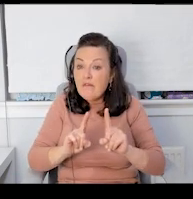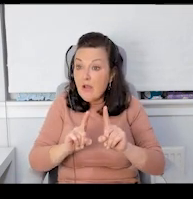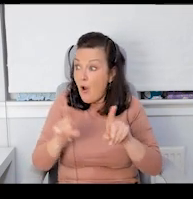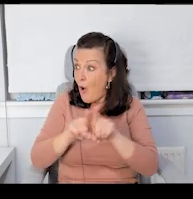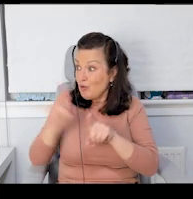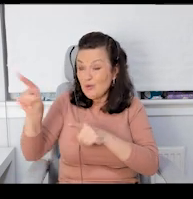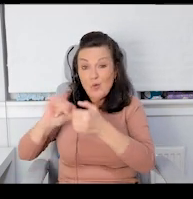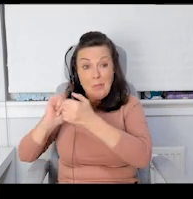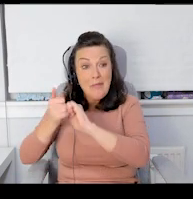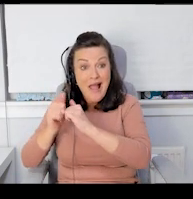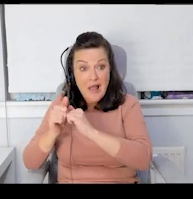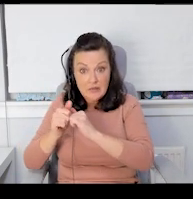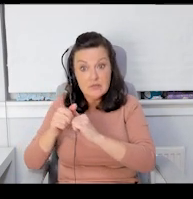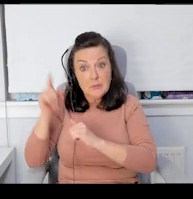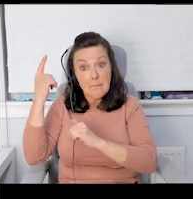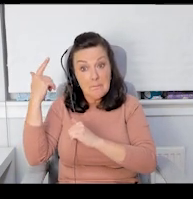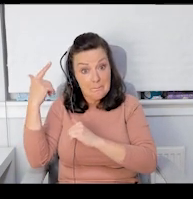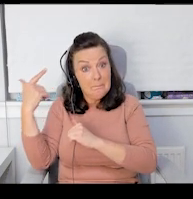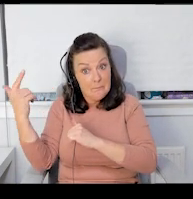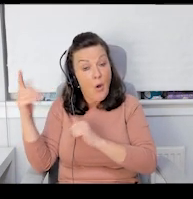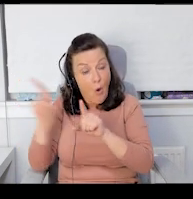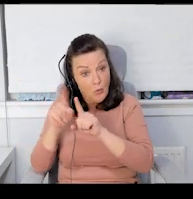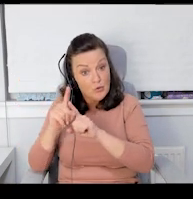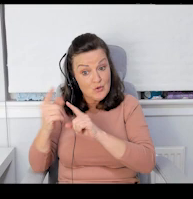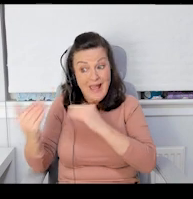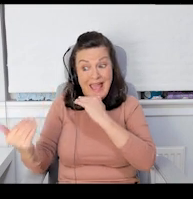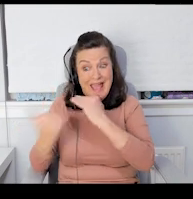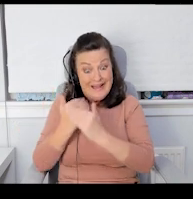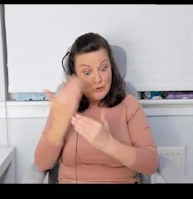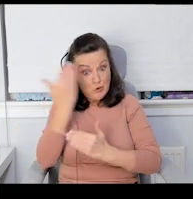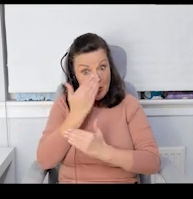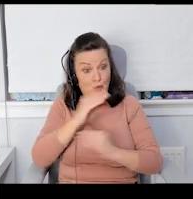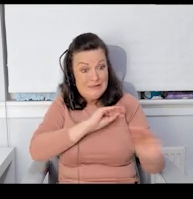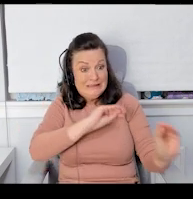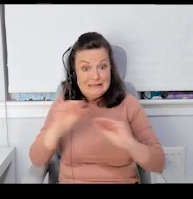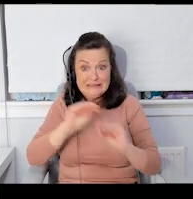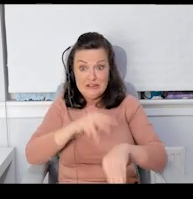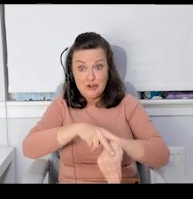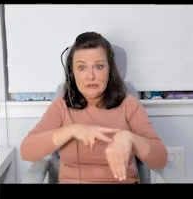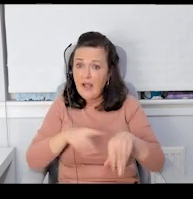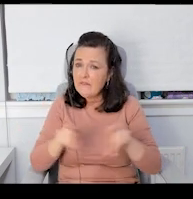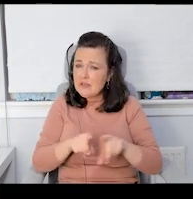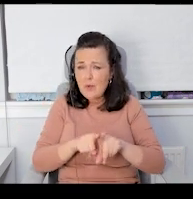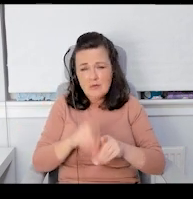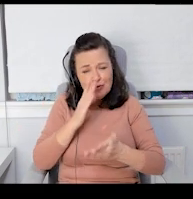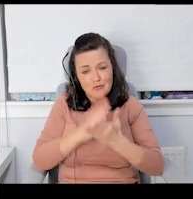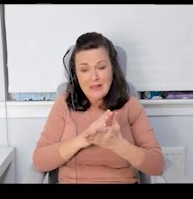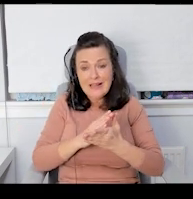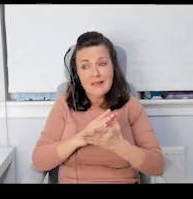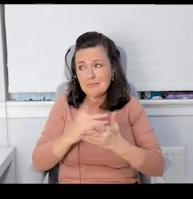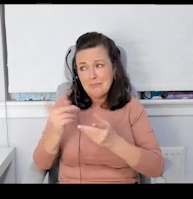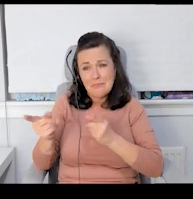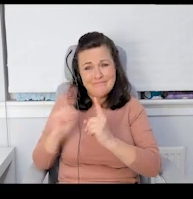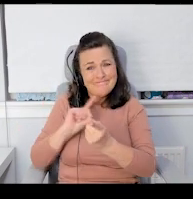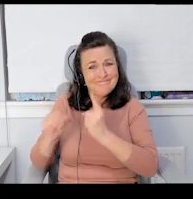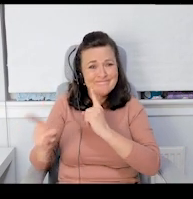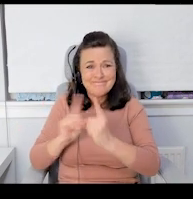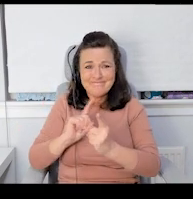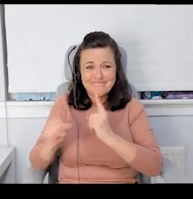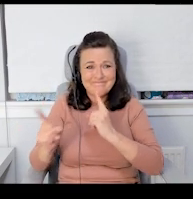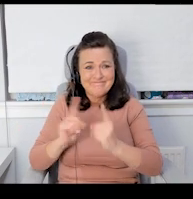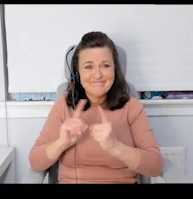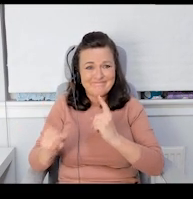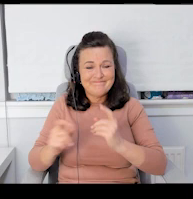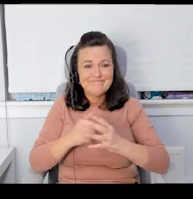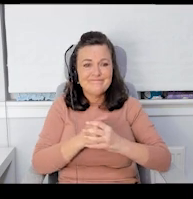equally our partners run in-service training in school for our staff. So it very much is a two-way street that we're learning from each other. And I can